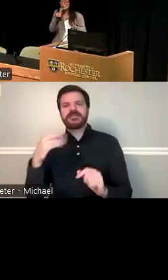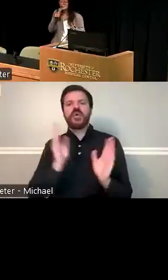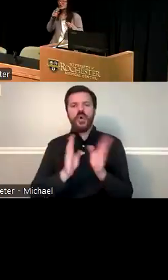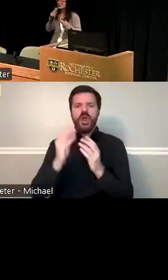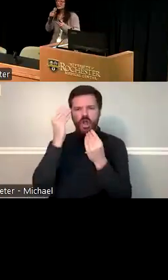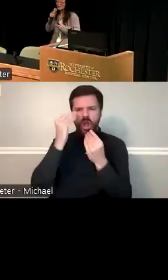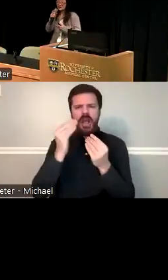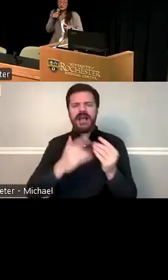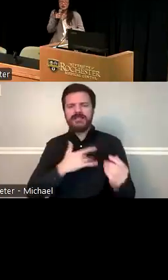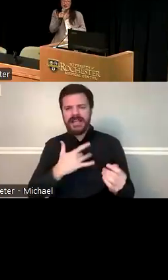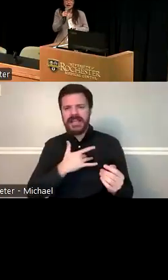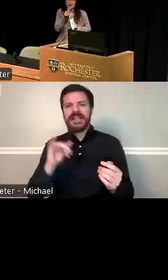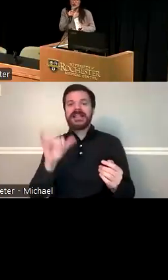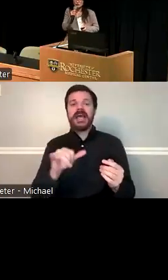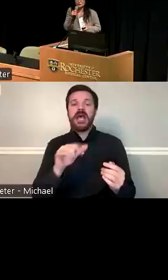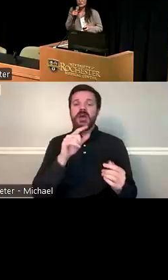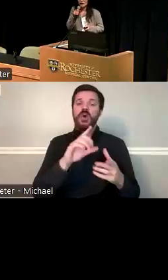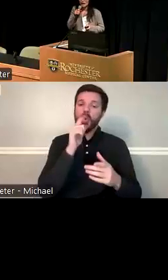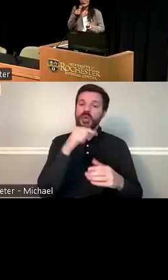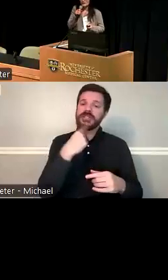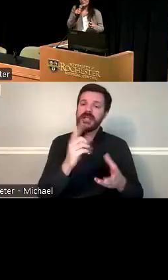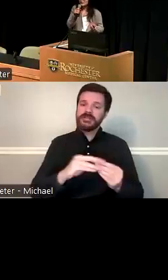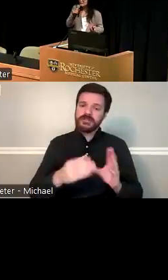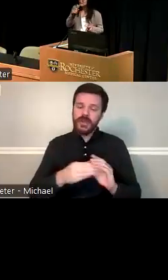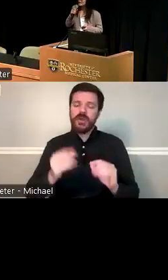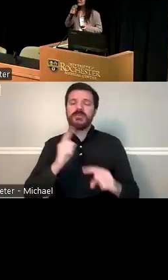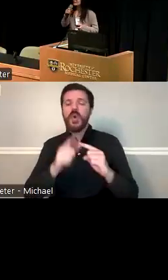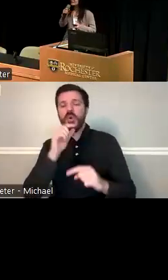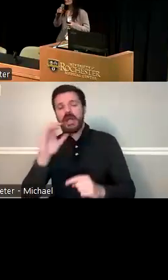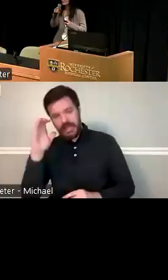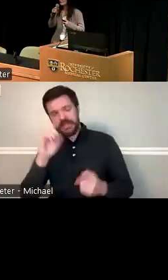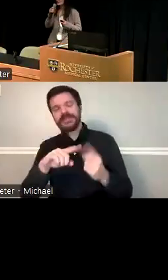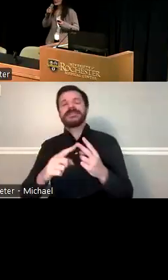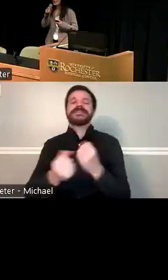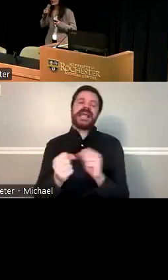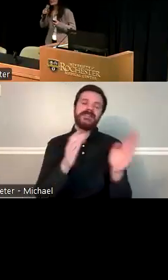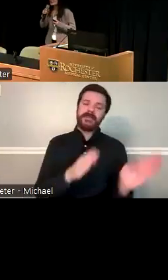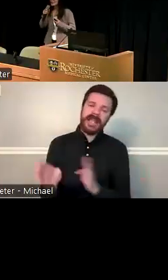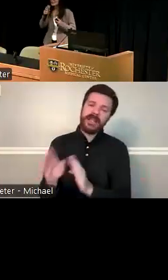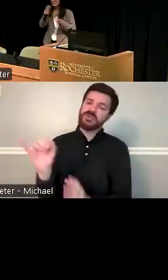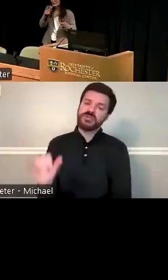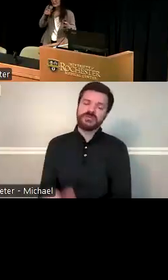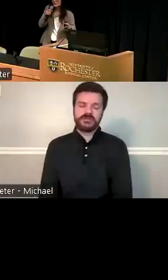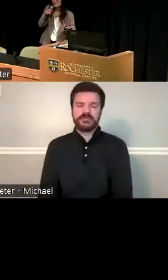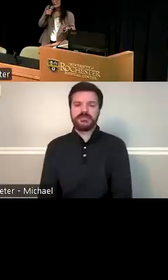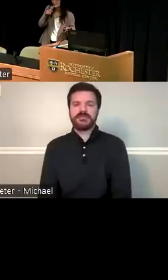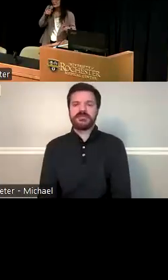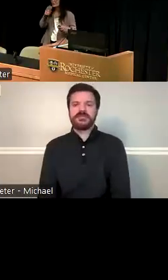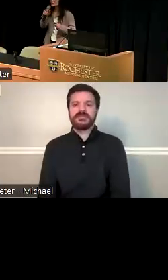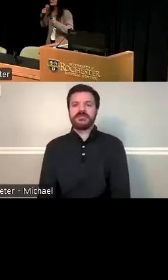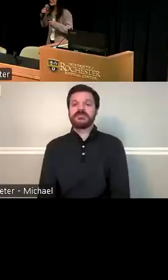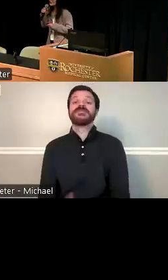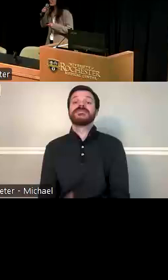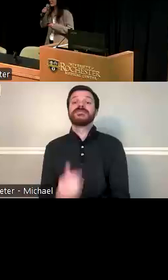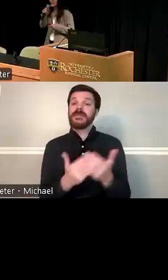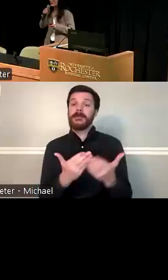the storyteller and a listener, and also have safety planning, knowing that there are certain things you can self-manage,